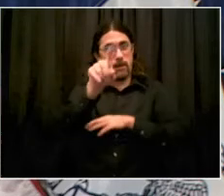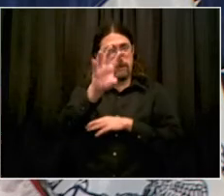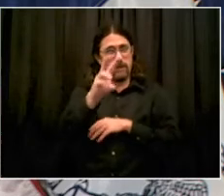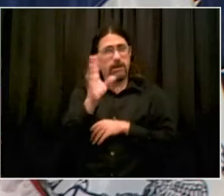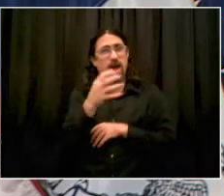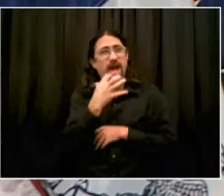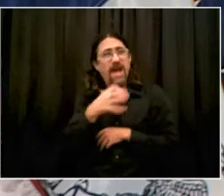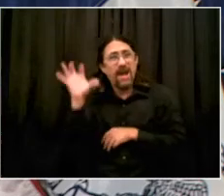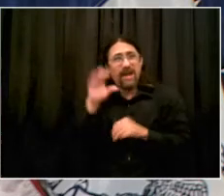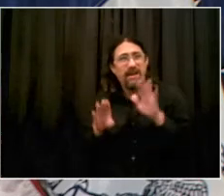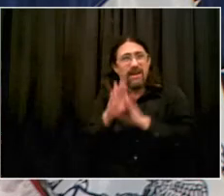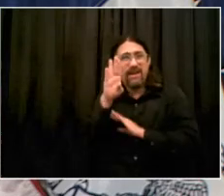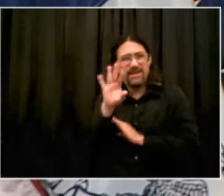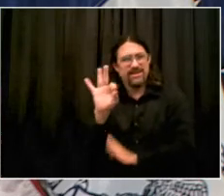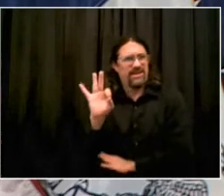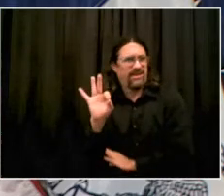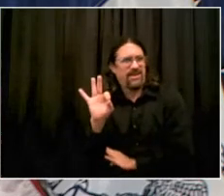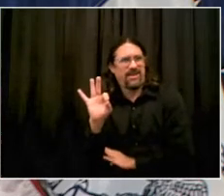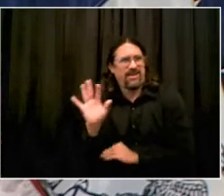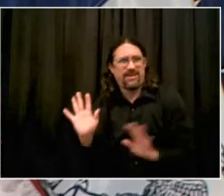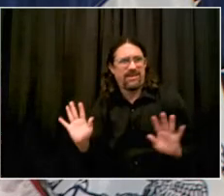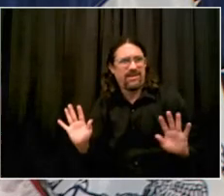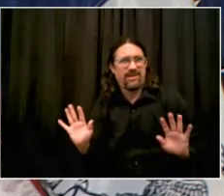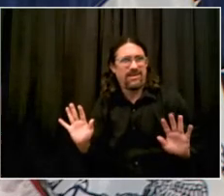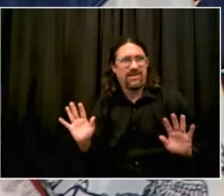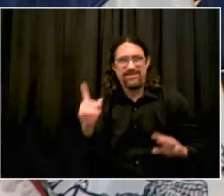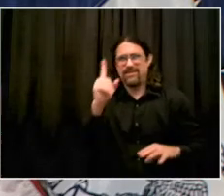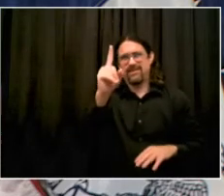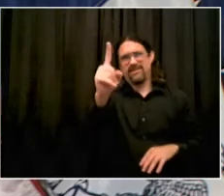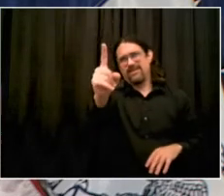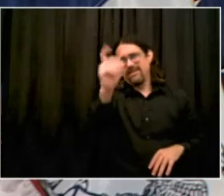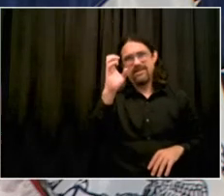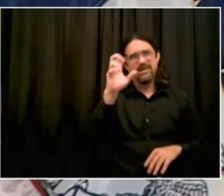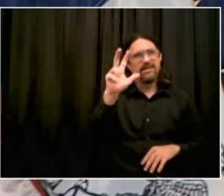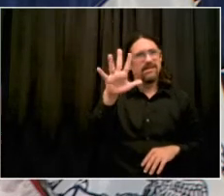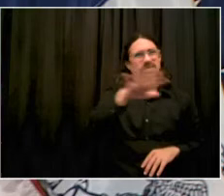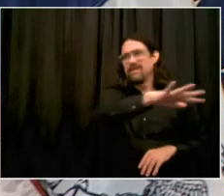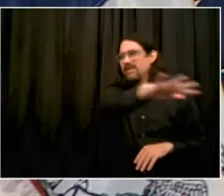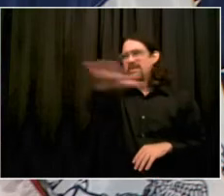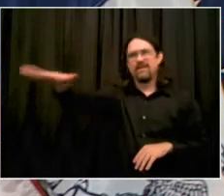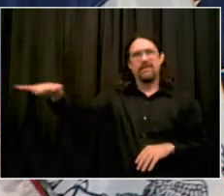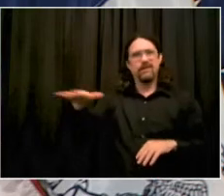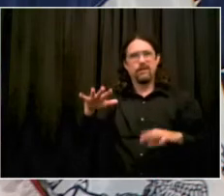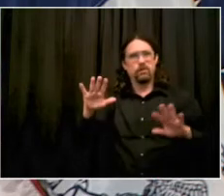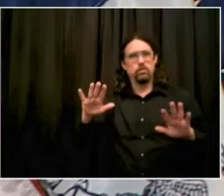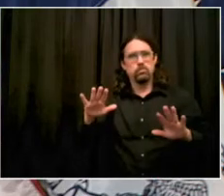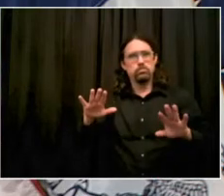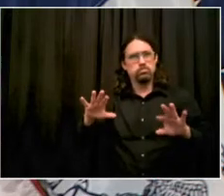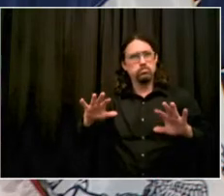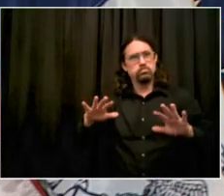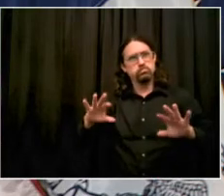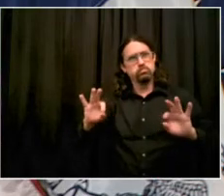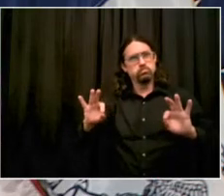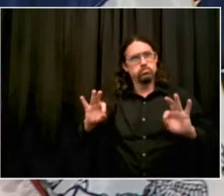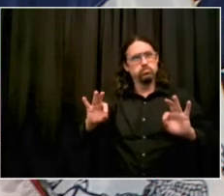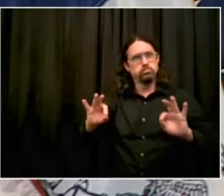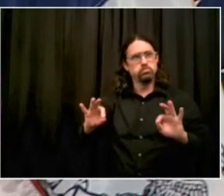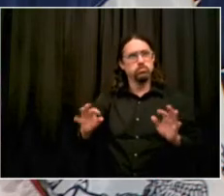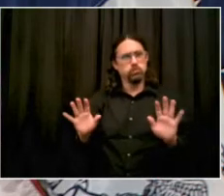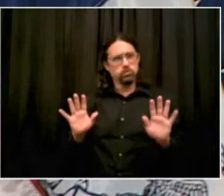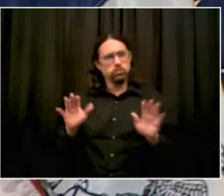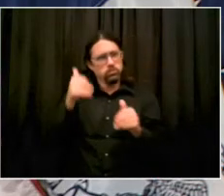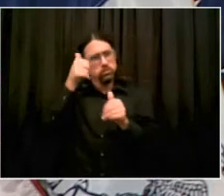3% and are convinced it will stay below 3%. Now, again, I'll turn to Dr. Varma, and Dr. Choksi can help you maybe a little bit more with